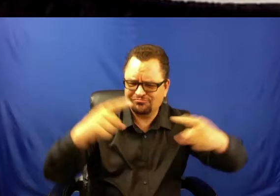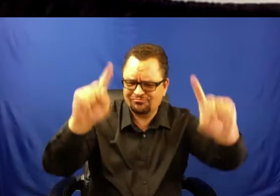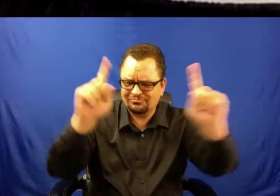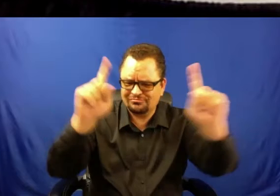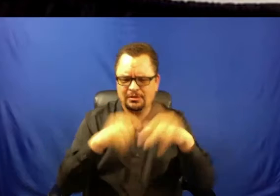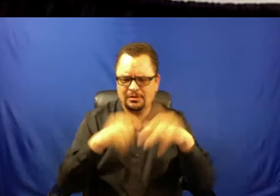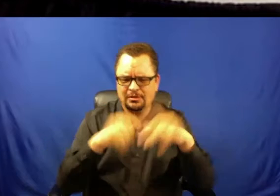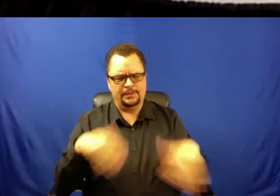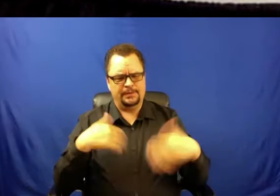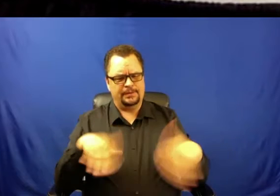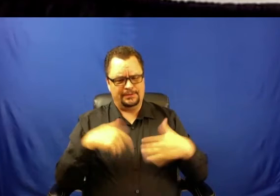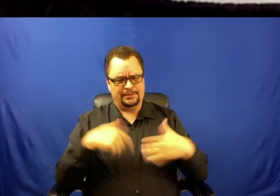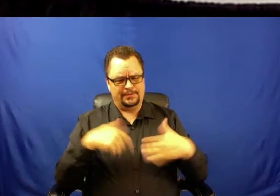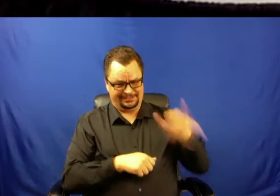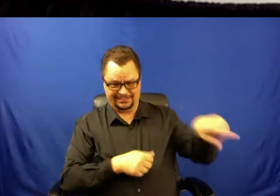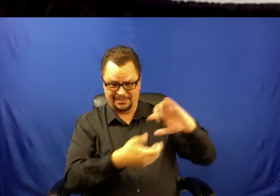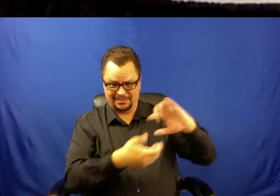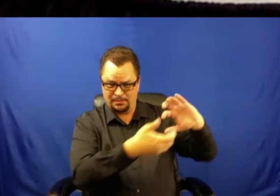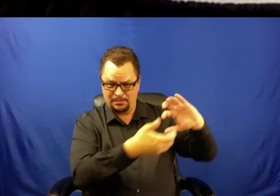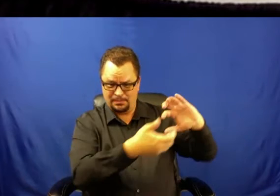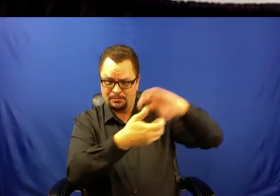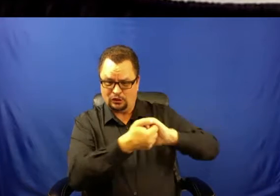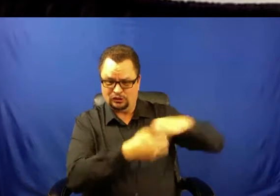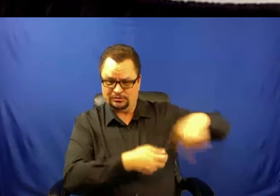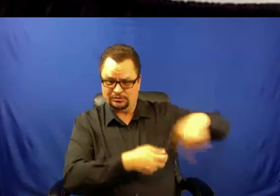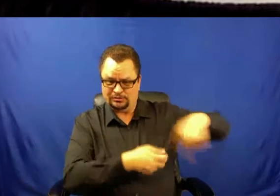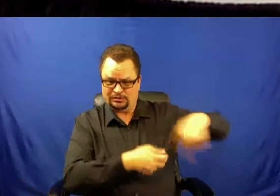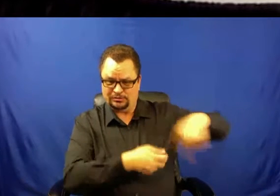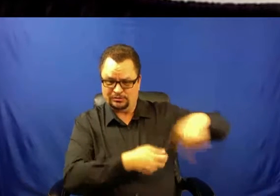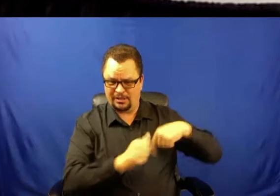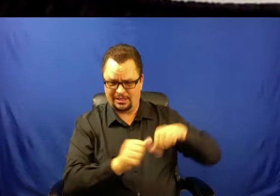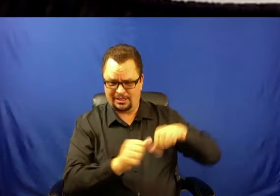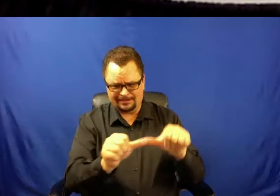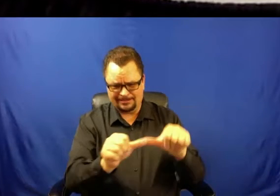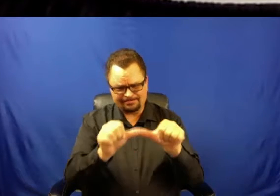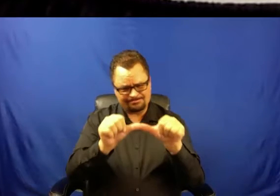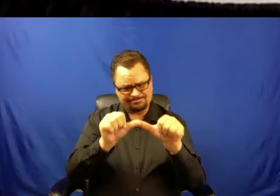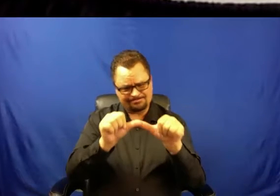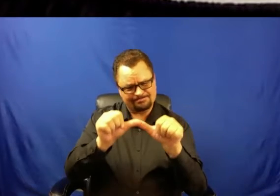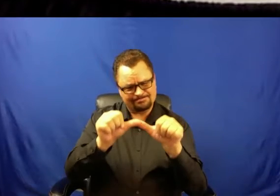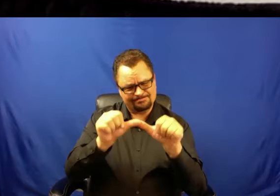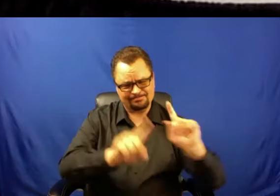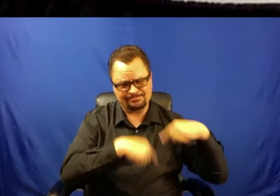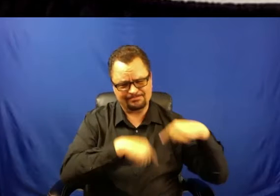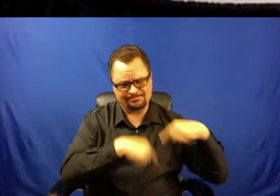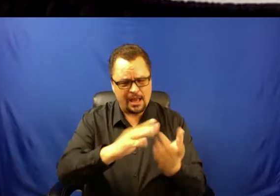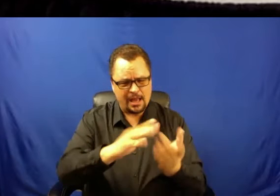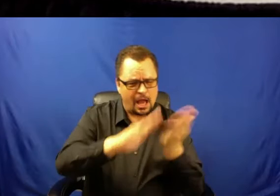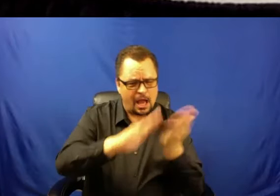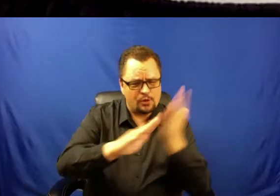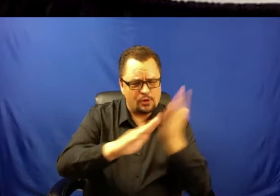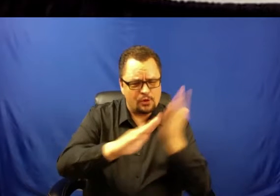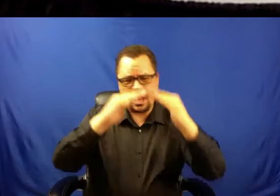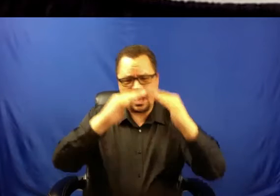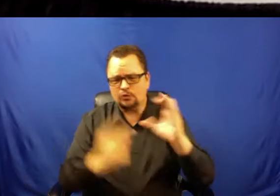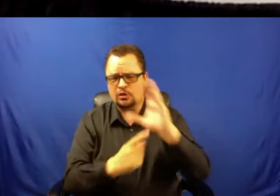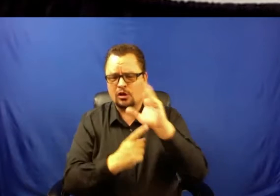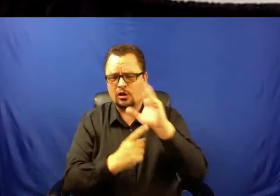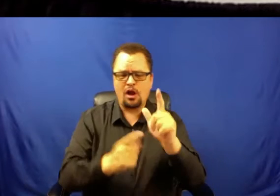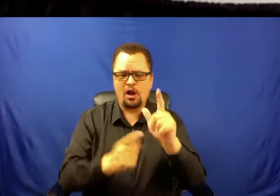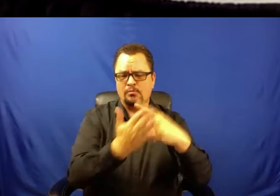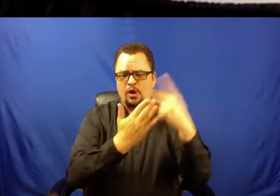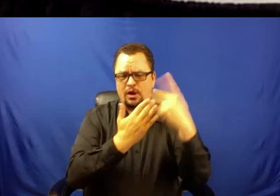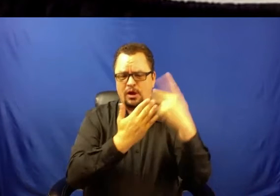We're recognizing Operation House Call today, but there's so many different efforts that we are involved in, and we would not be successful without you. And Dr. Vu